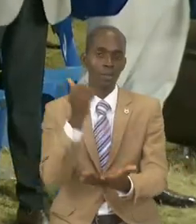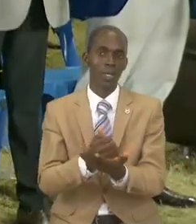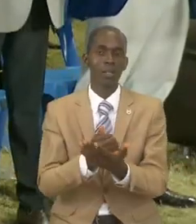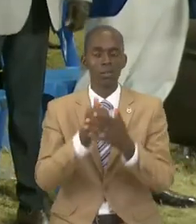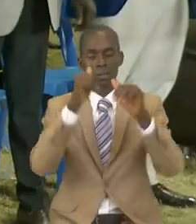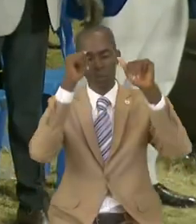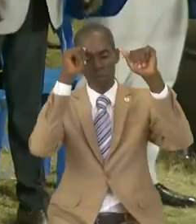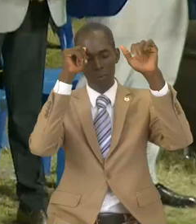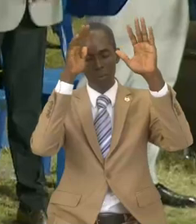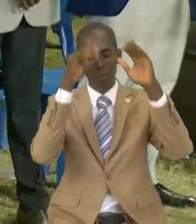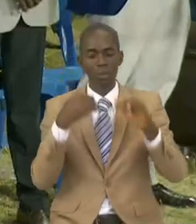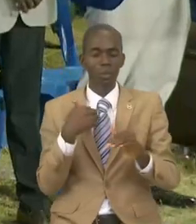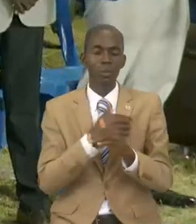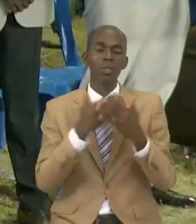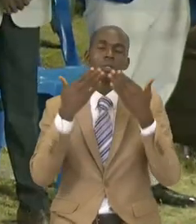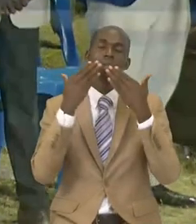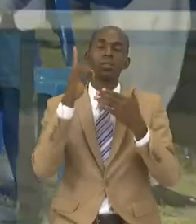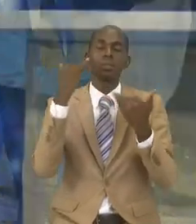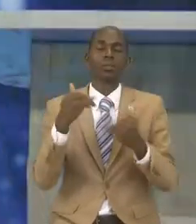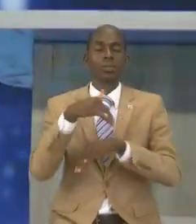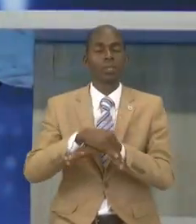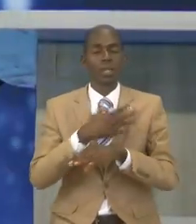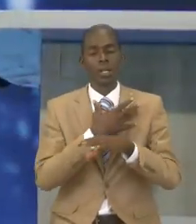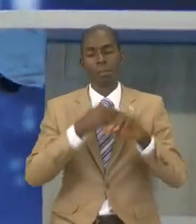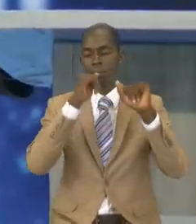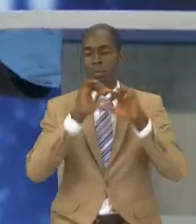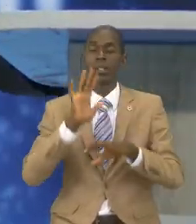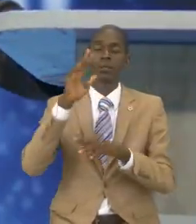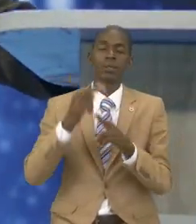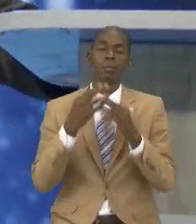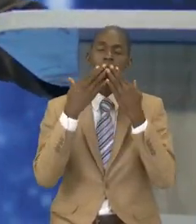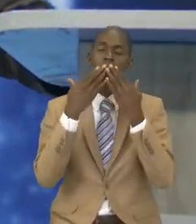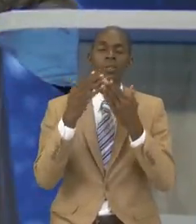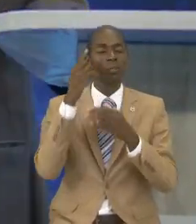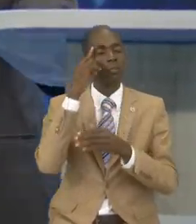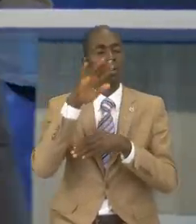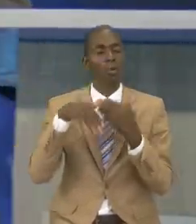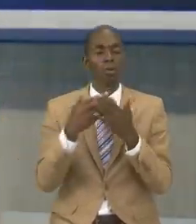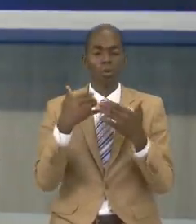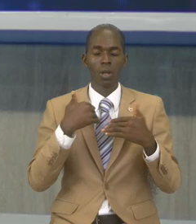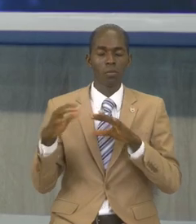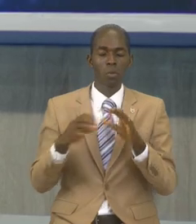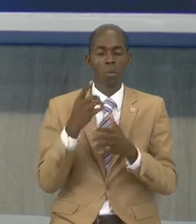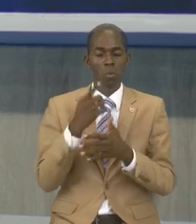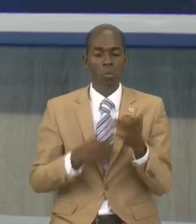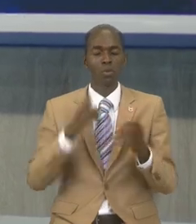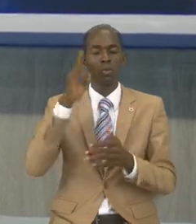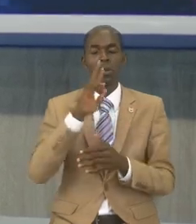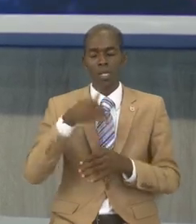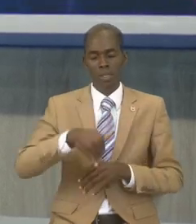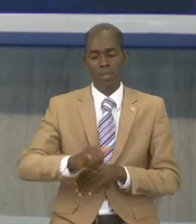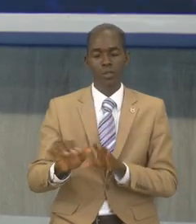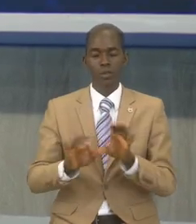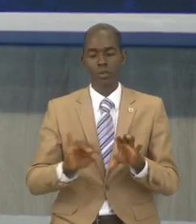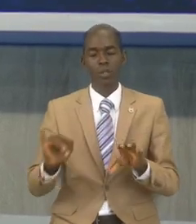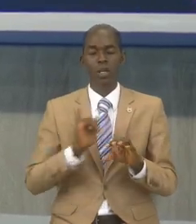Father, we thank you tonight and bless your name. Thank you for what you've done, what we're still doing. And I'm asking,